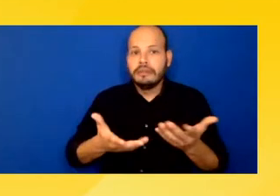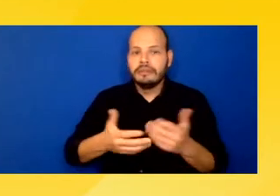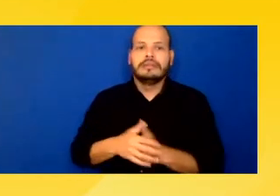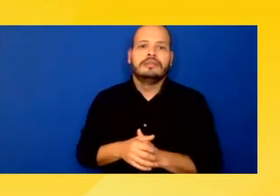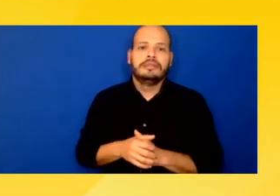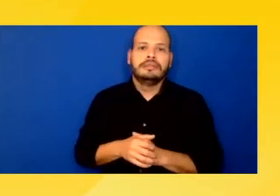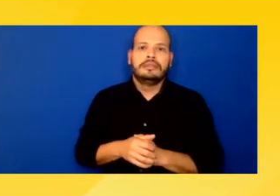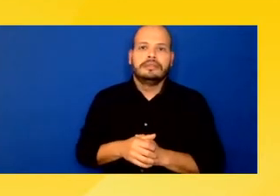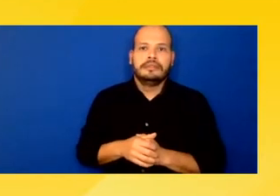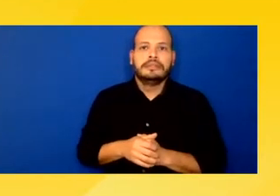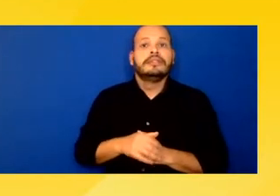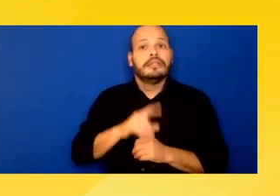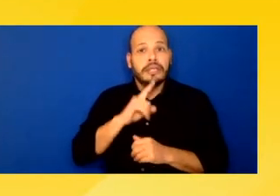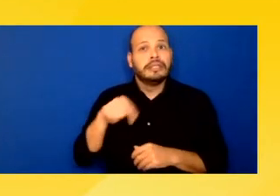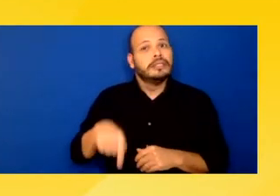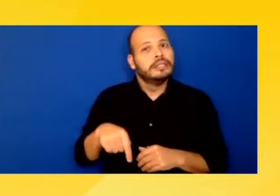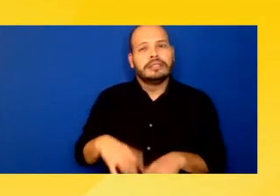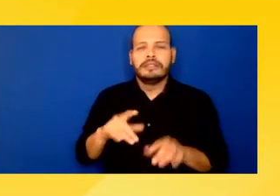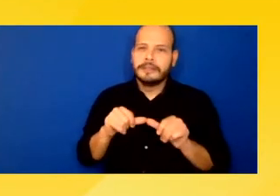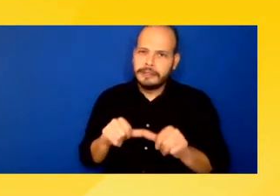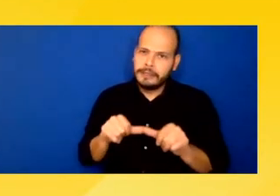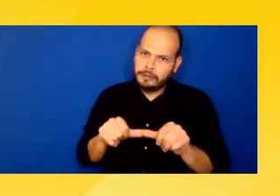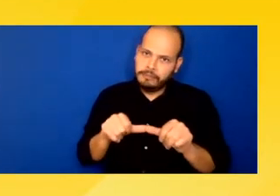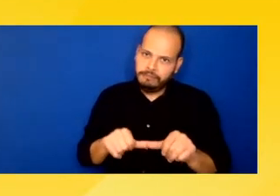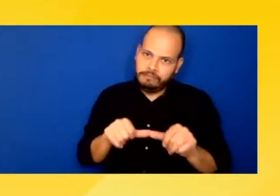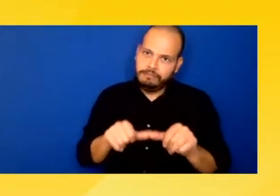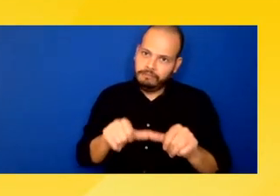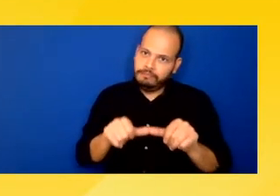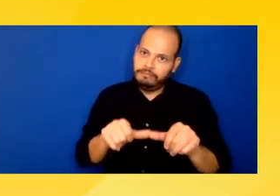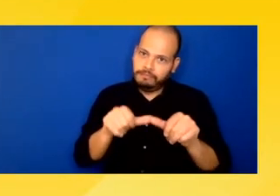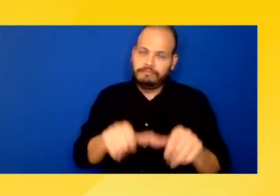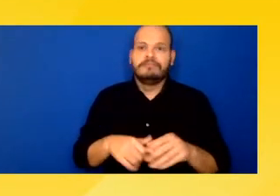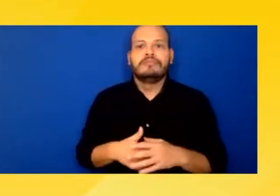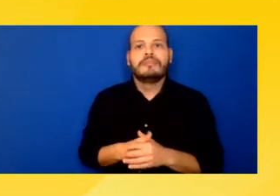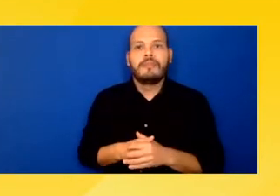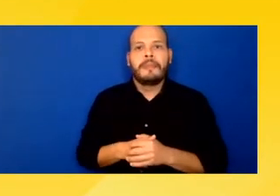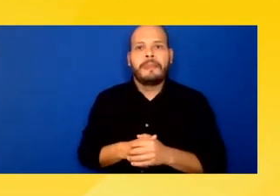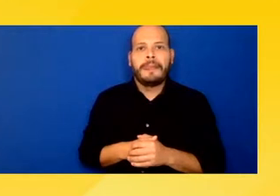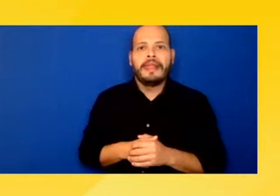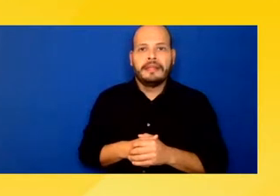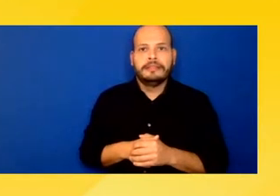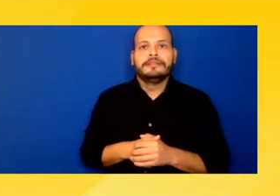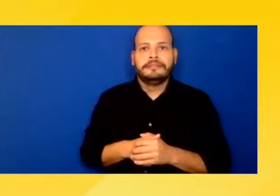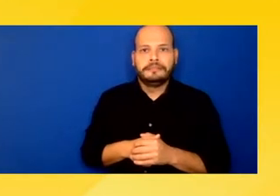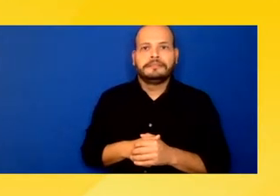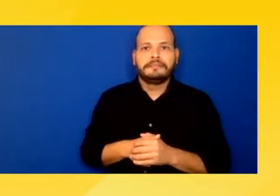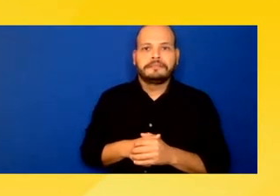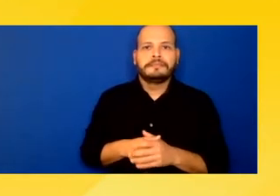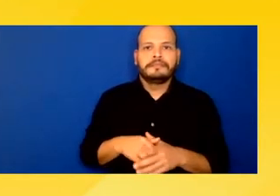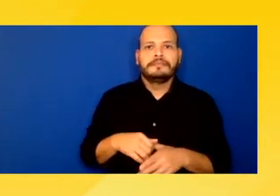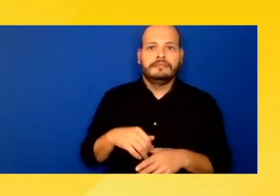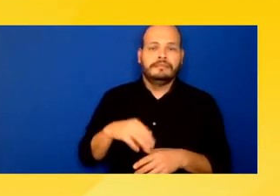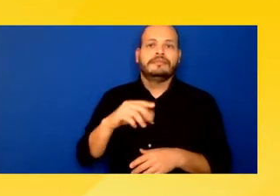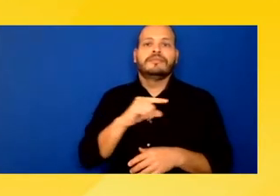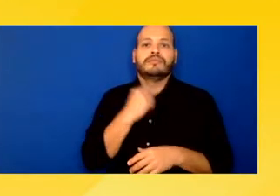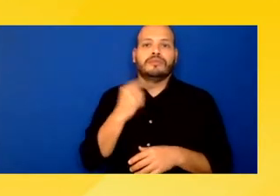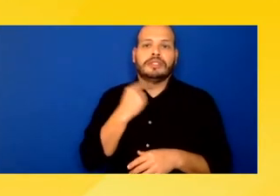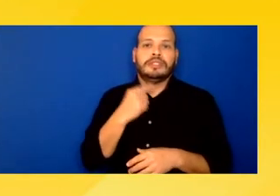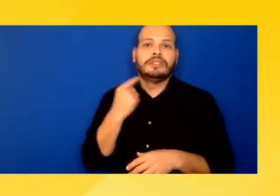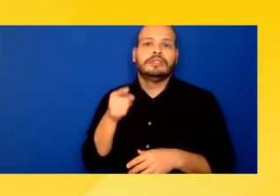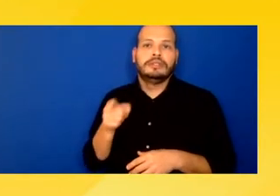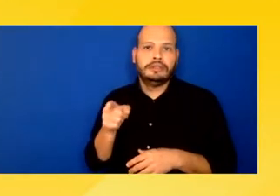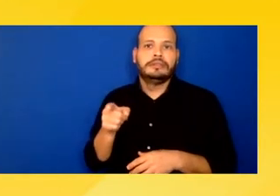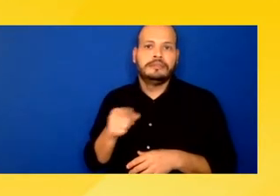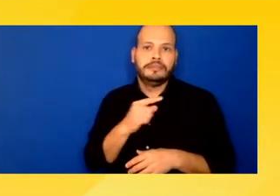and uh Reverend Casmir is going to help outline some of those more details but we're here pulling folks together for this final push and